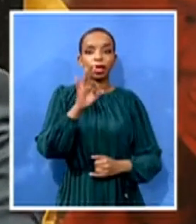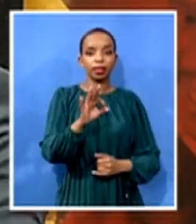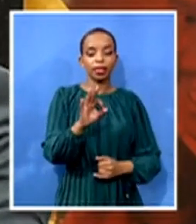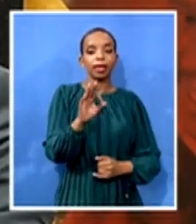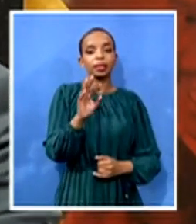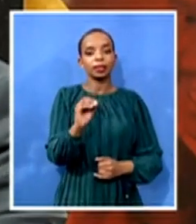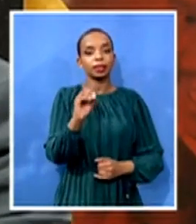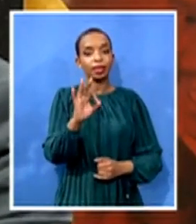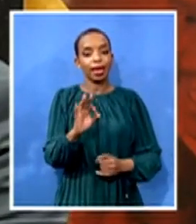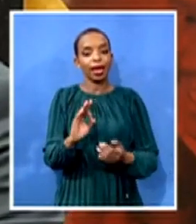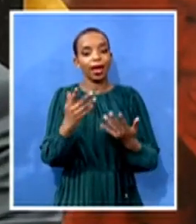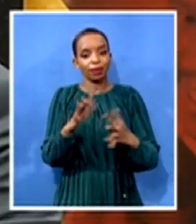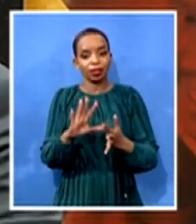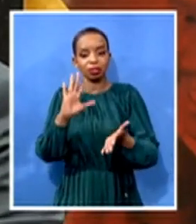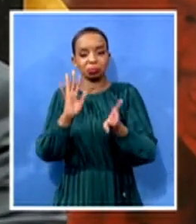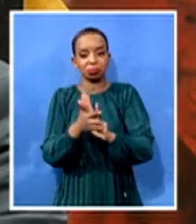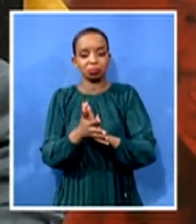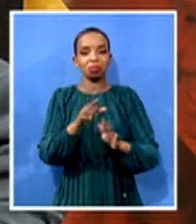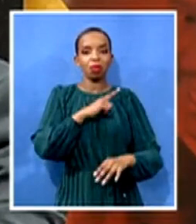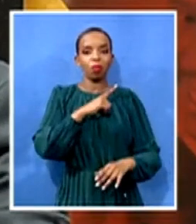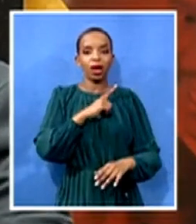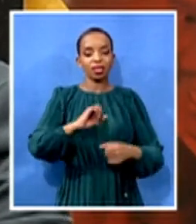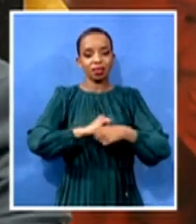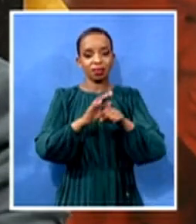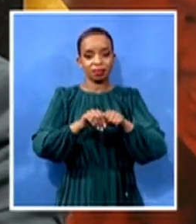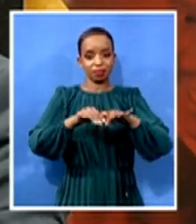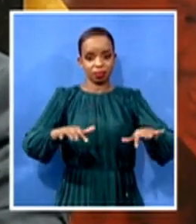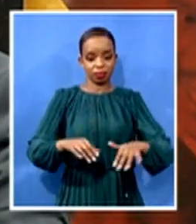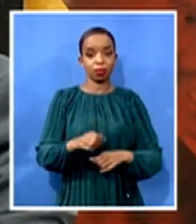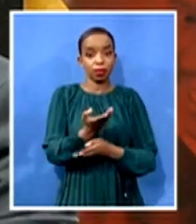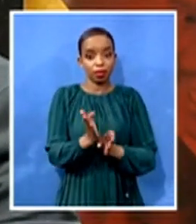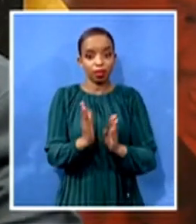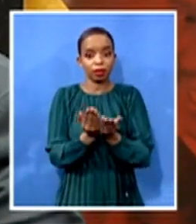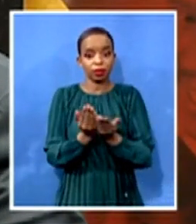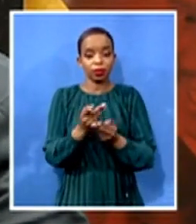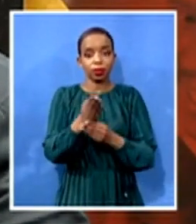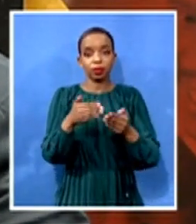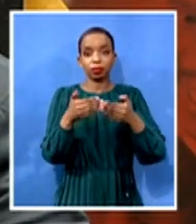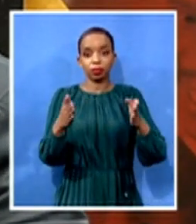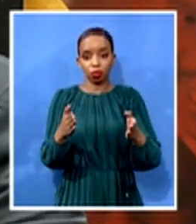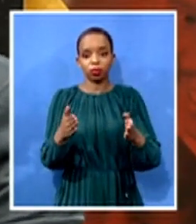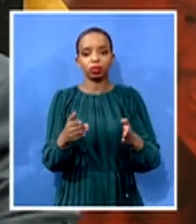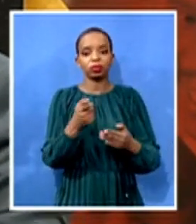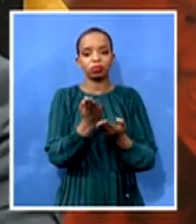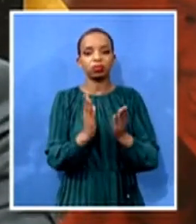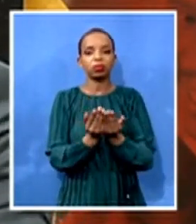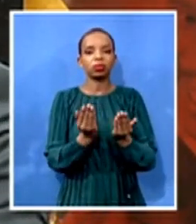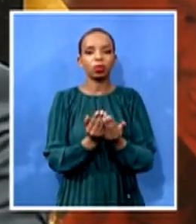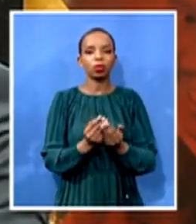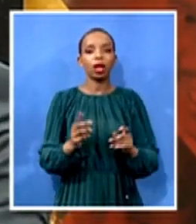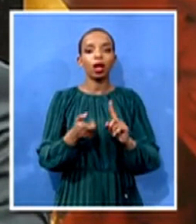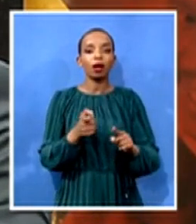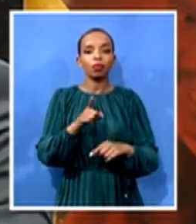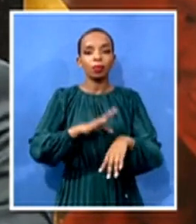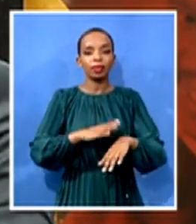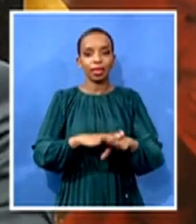COVID-19. 200 of these schools remain closed, while 91 schools have since reopened. To